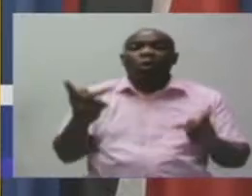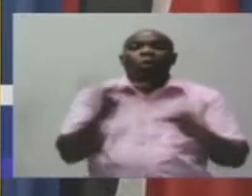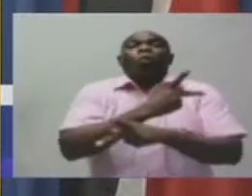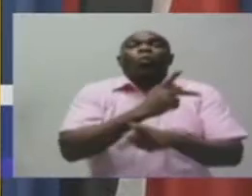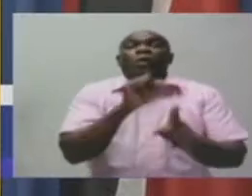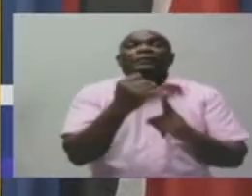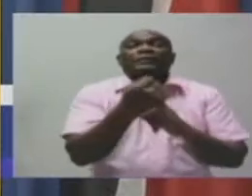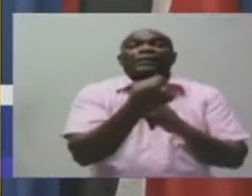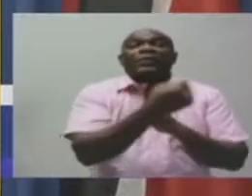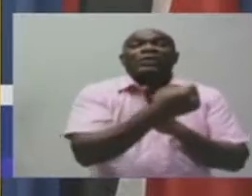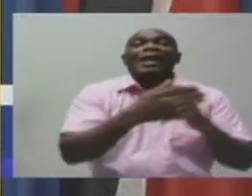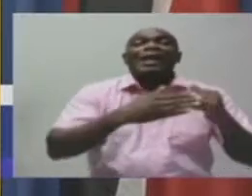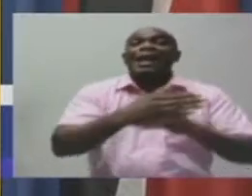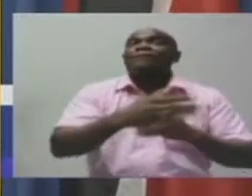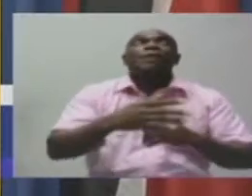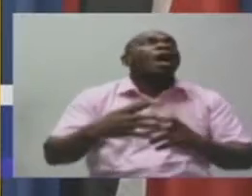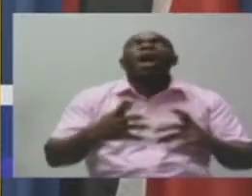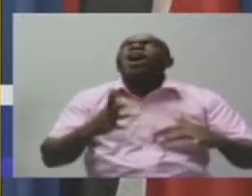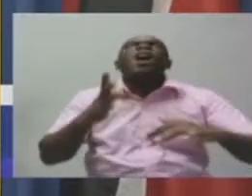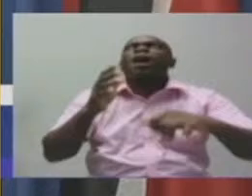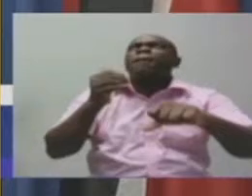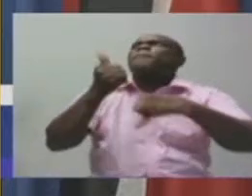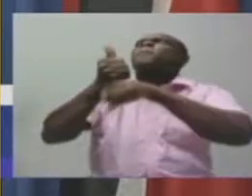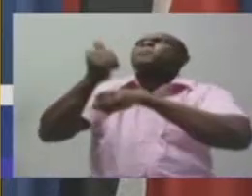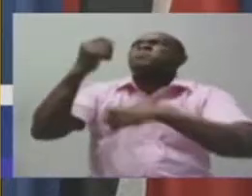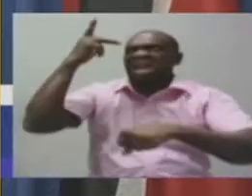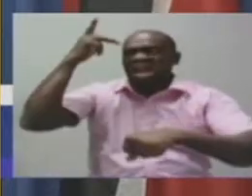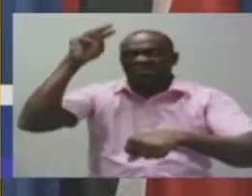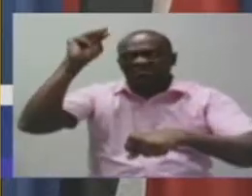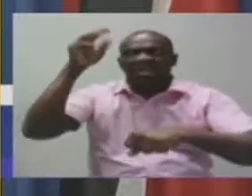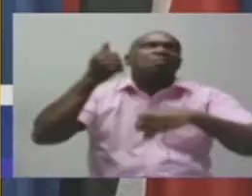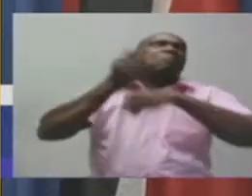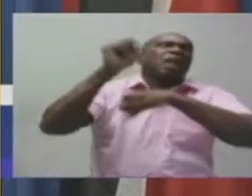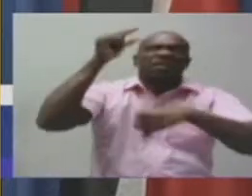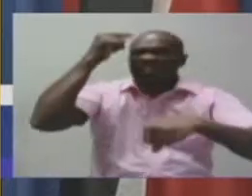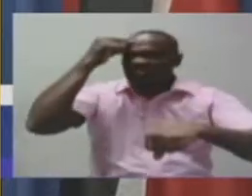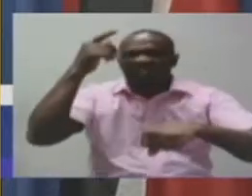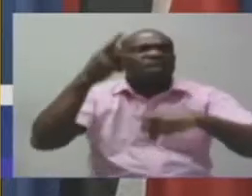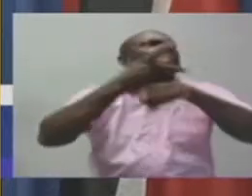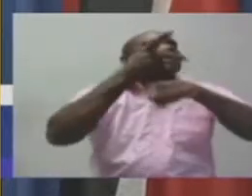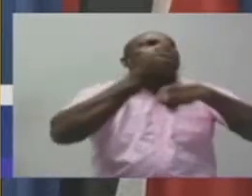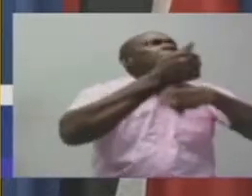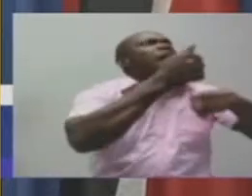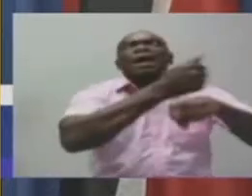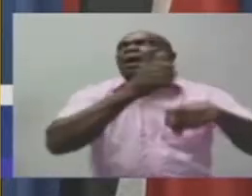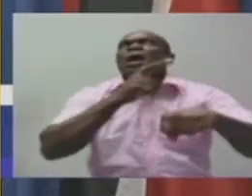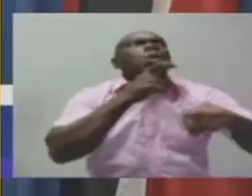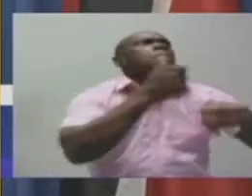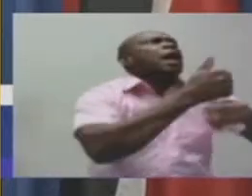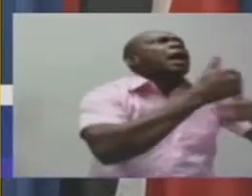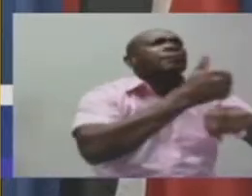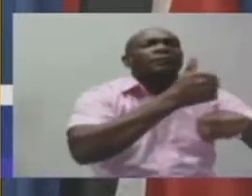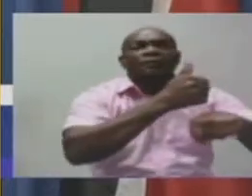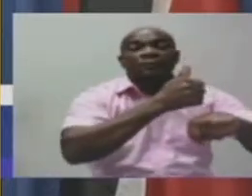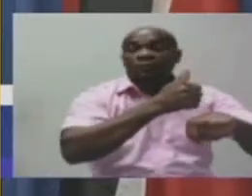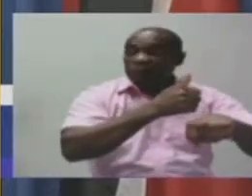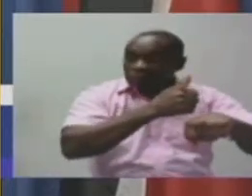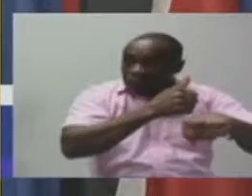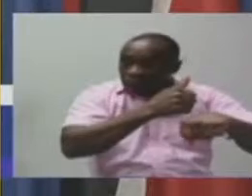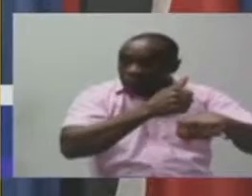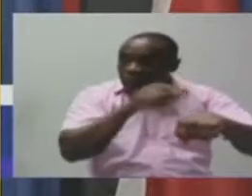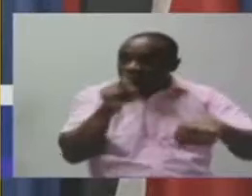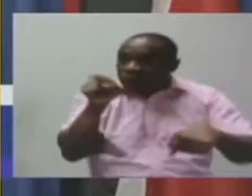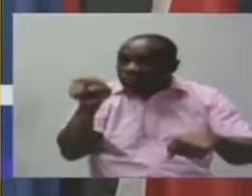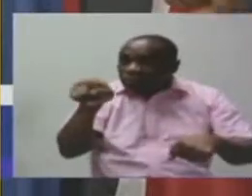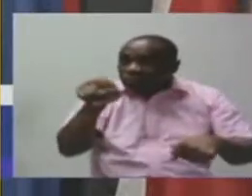to blame. Because I know that's what's going to happen. When we find ourselves in a condition where we don't